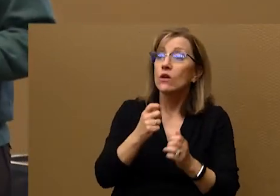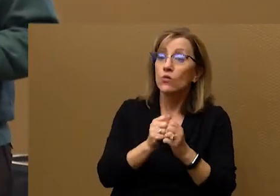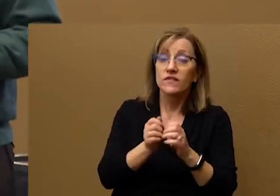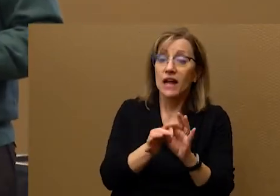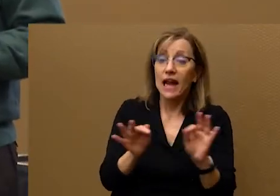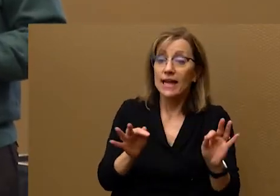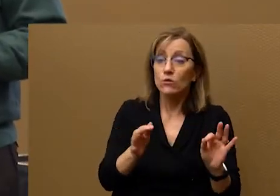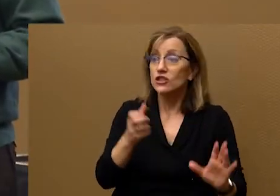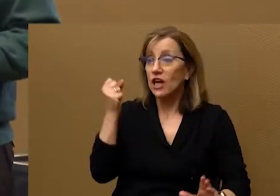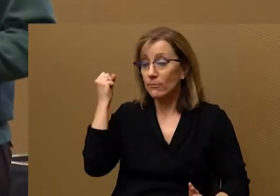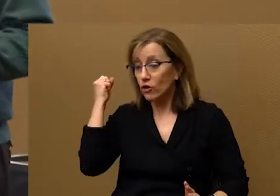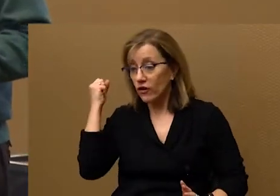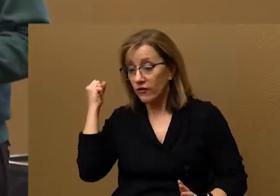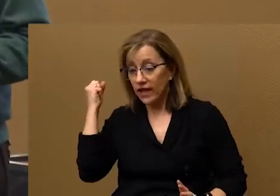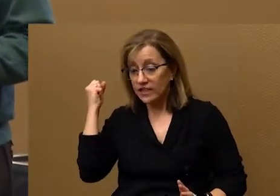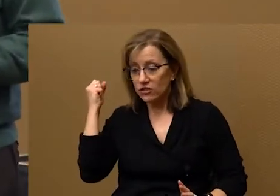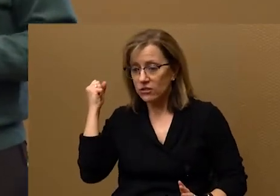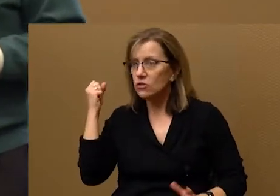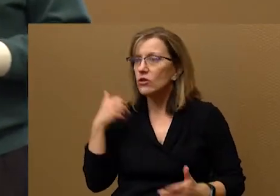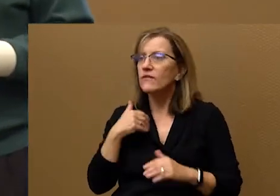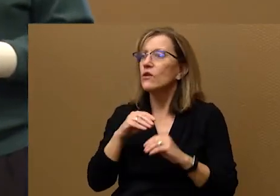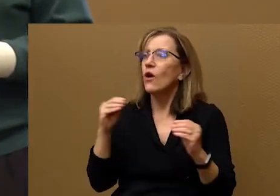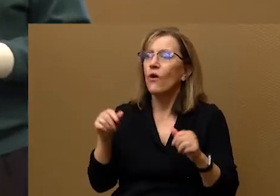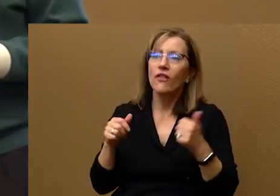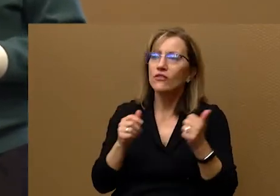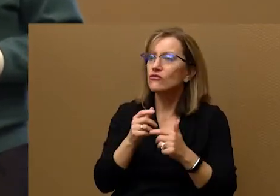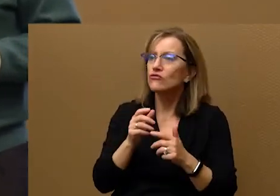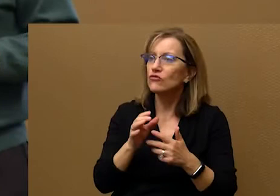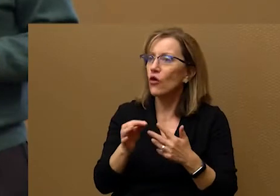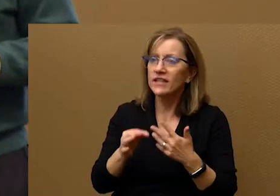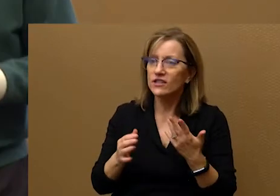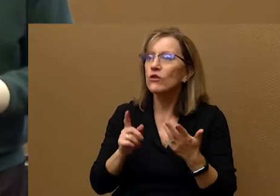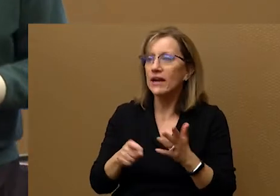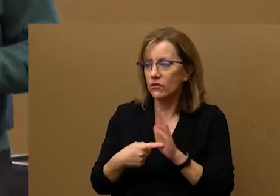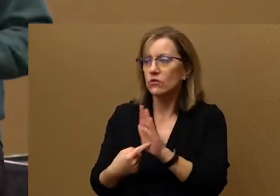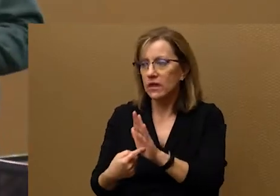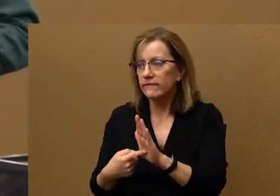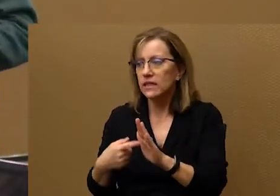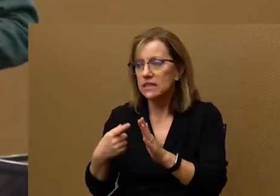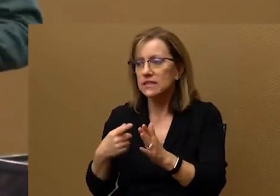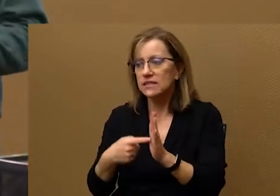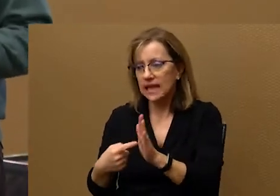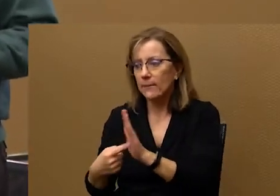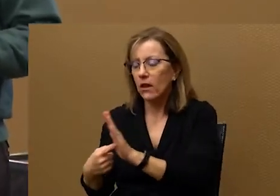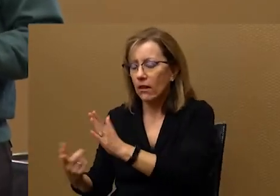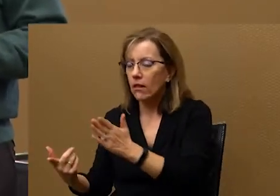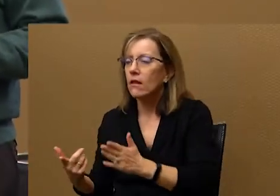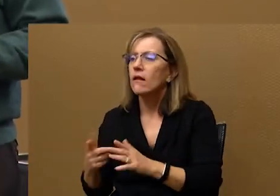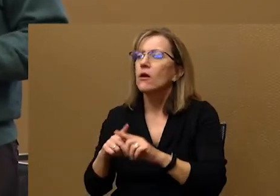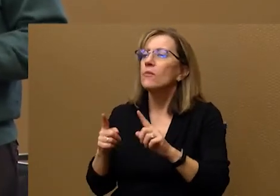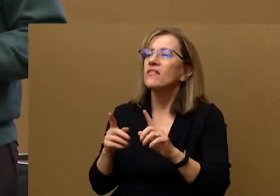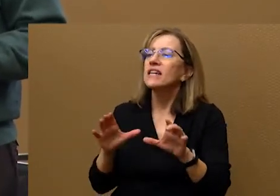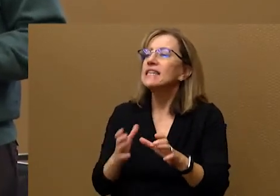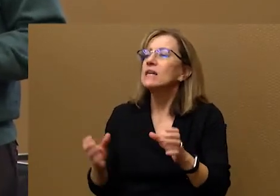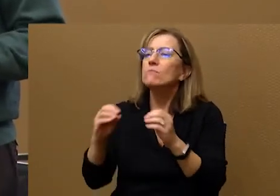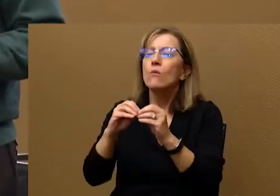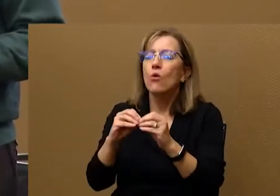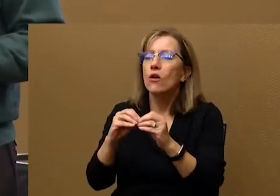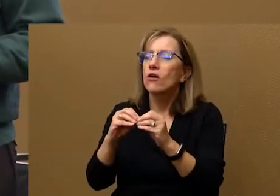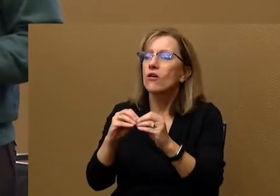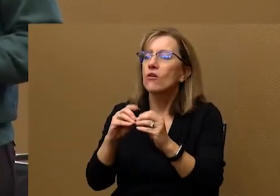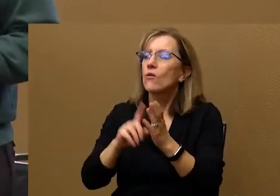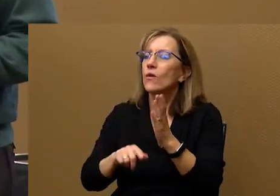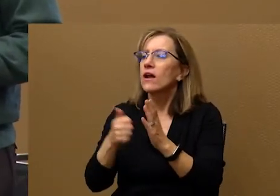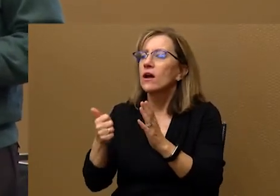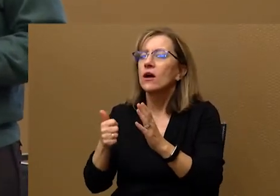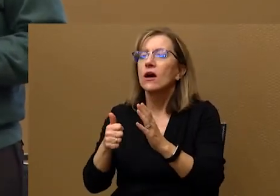alternative but to give examples. But it wasn't just that. They went beyond that. What else did they do beyond